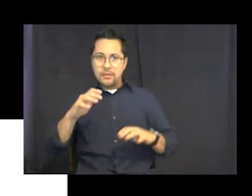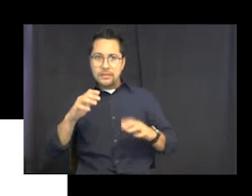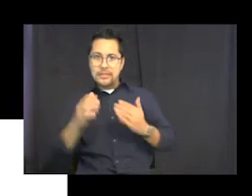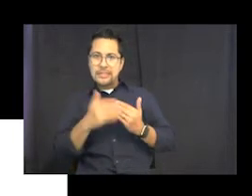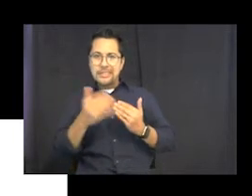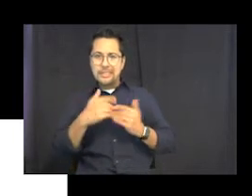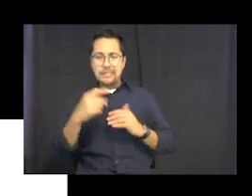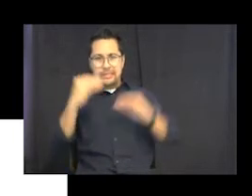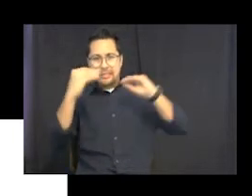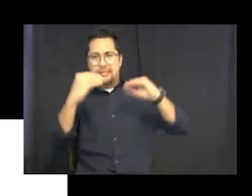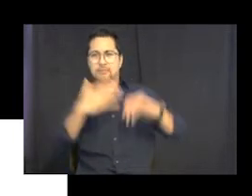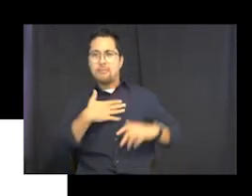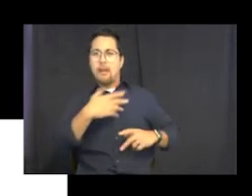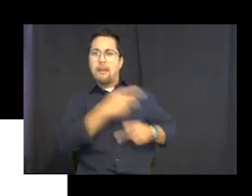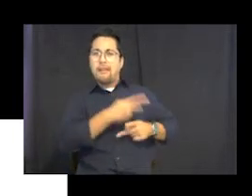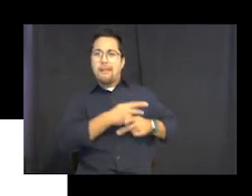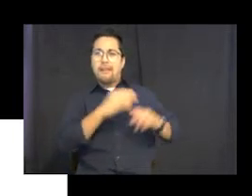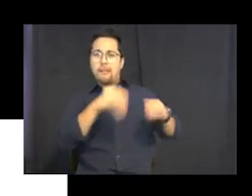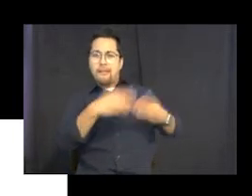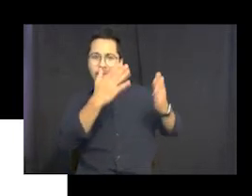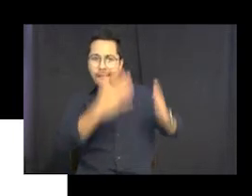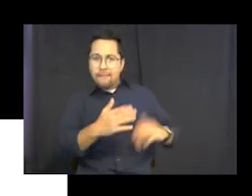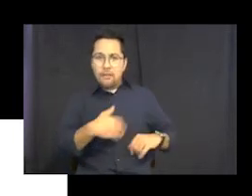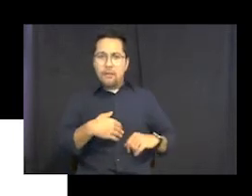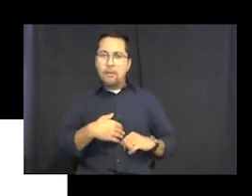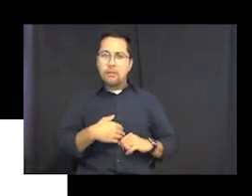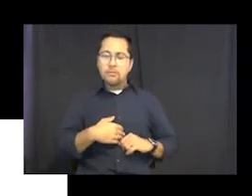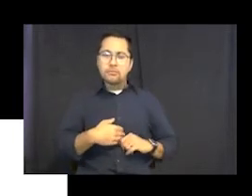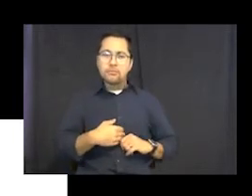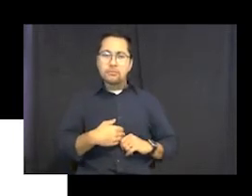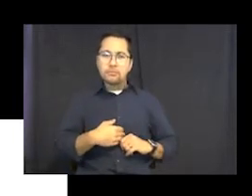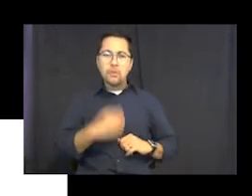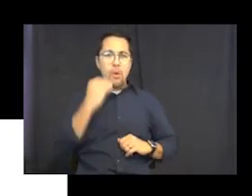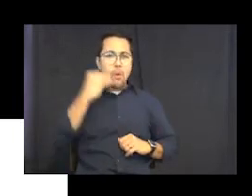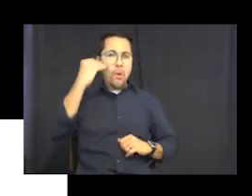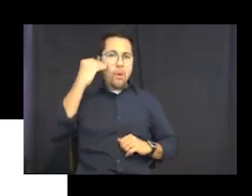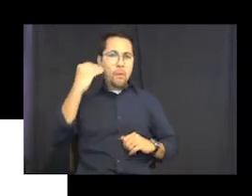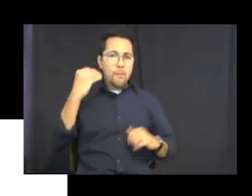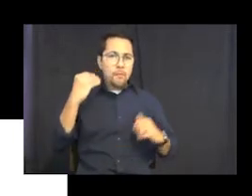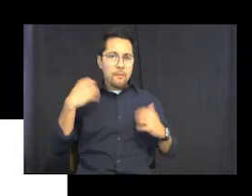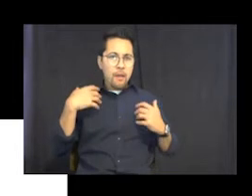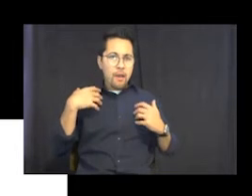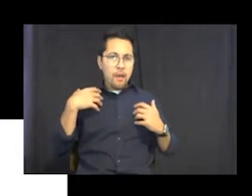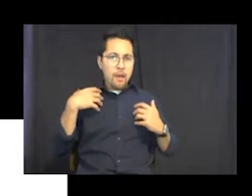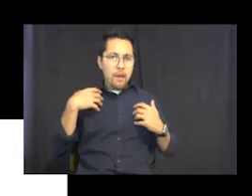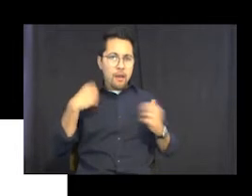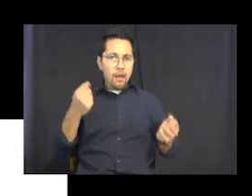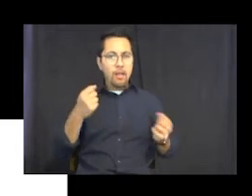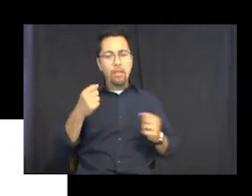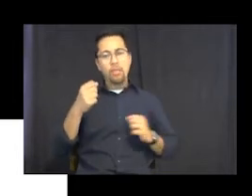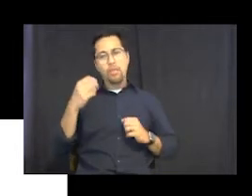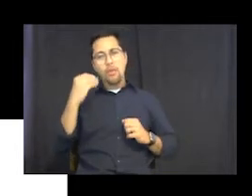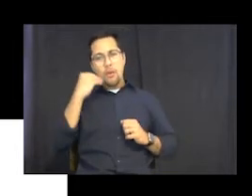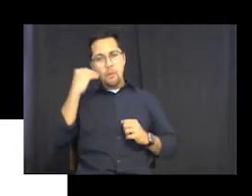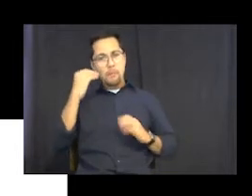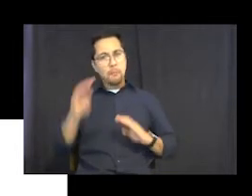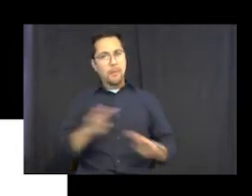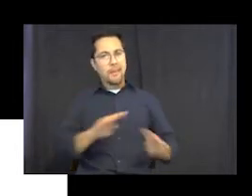my caregivers home health, home therapy programs.